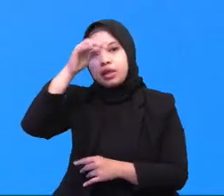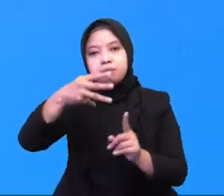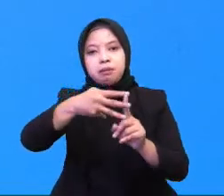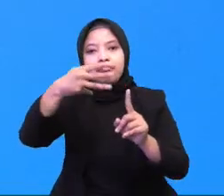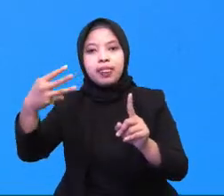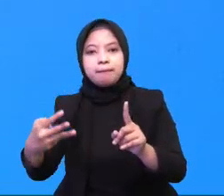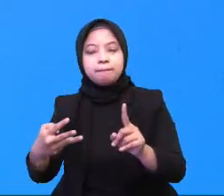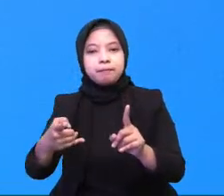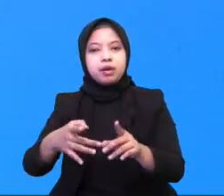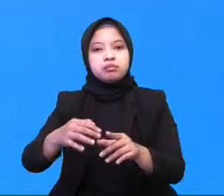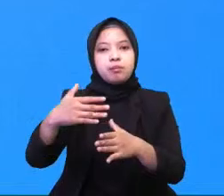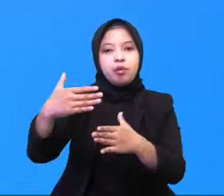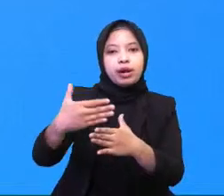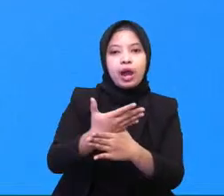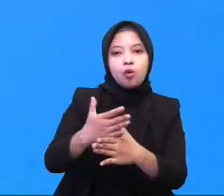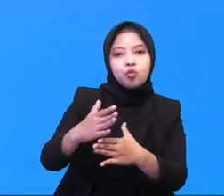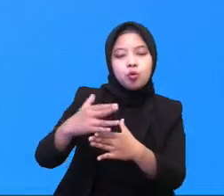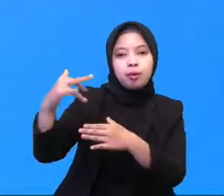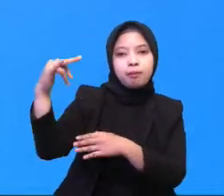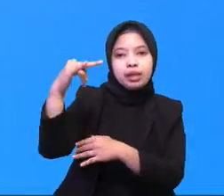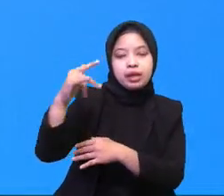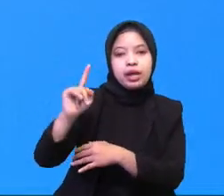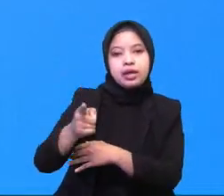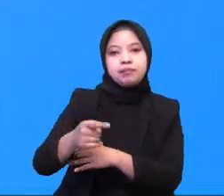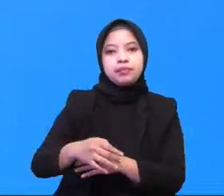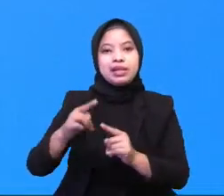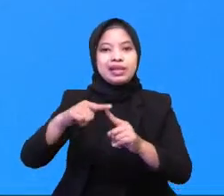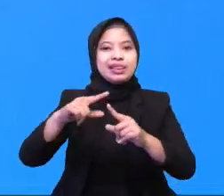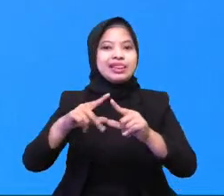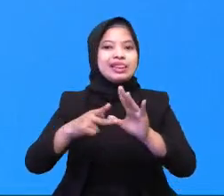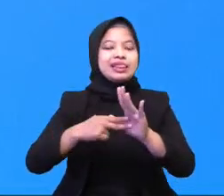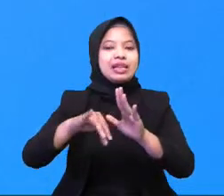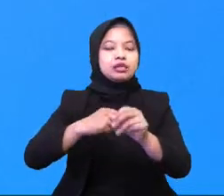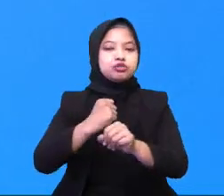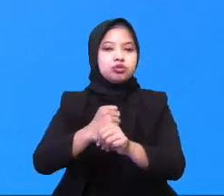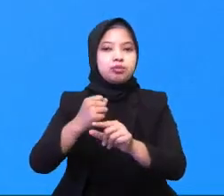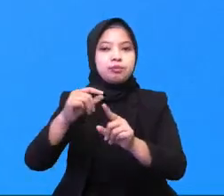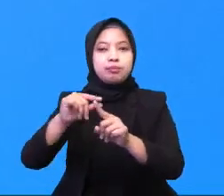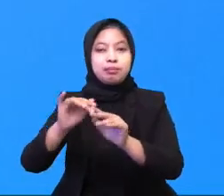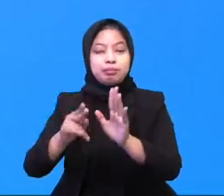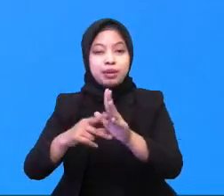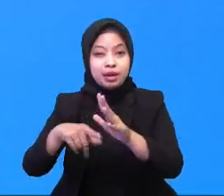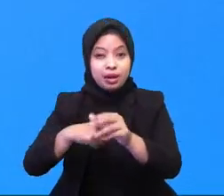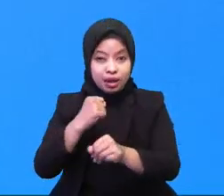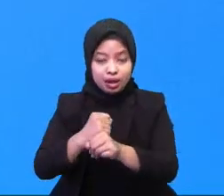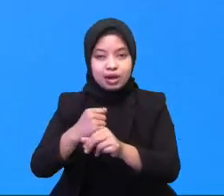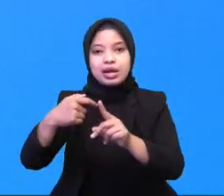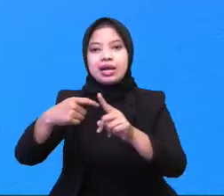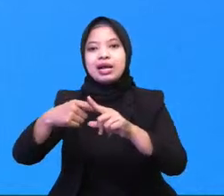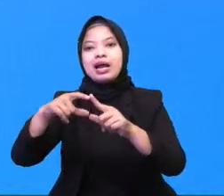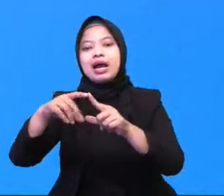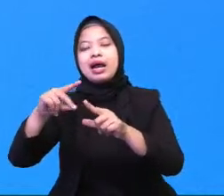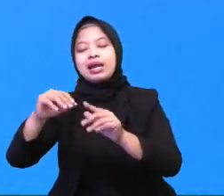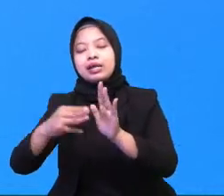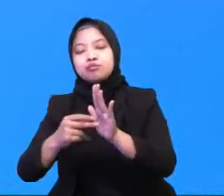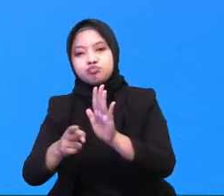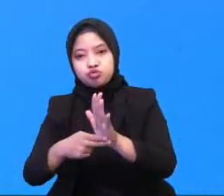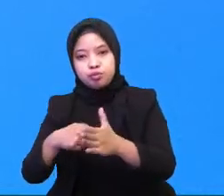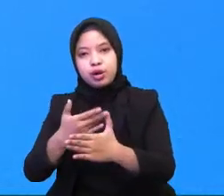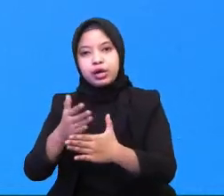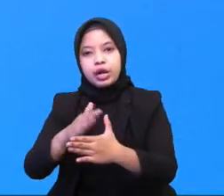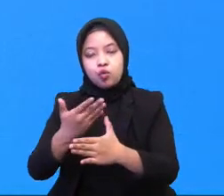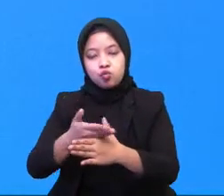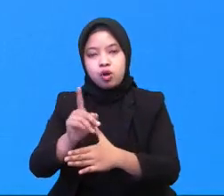Batam in Kepulauan Riau, Tanjung Pinang, Bintan, and Tanjung Balai Karimun in Kepulauan Riau,